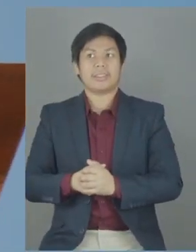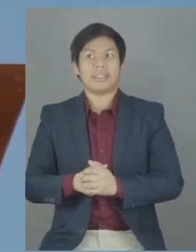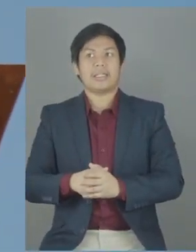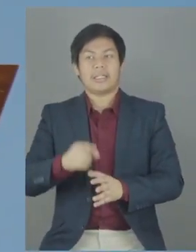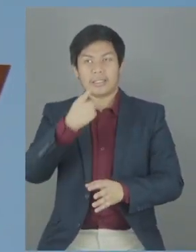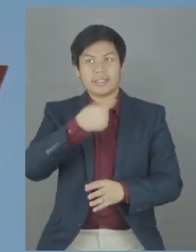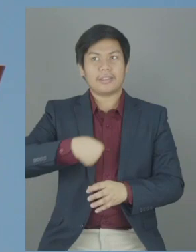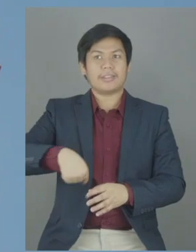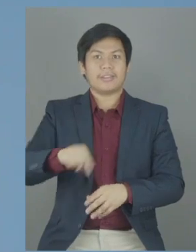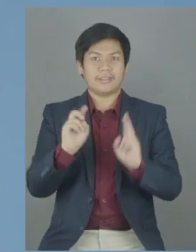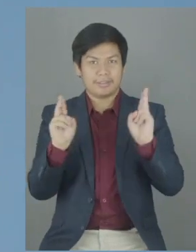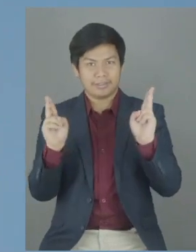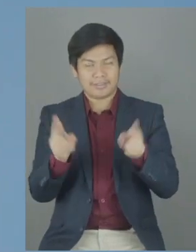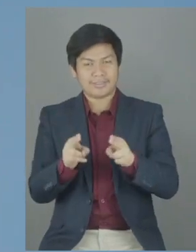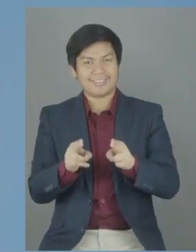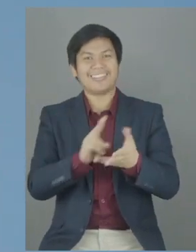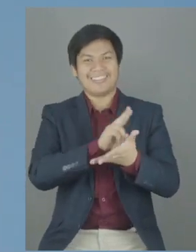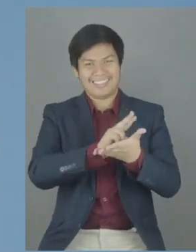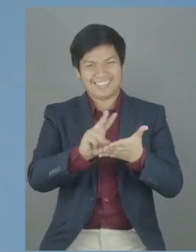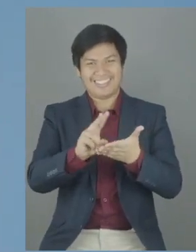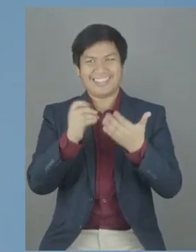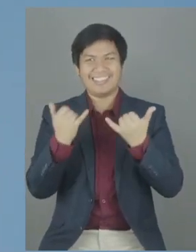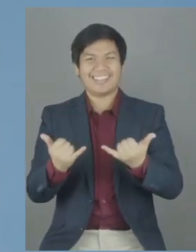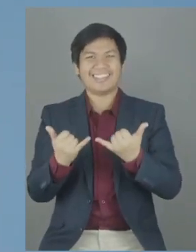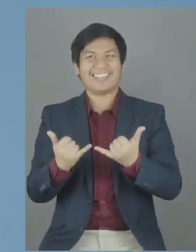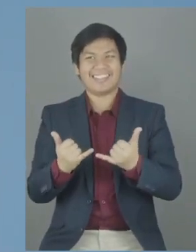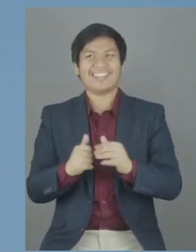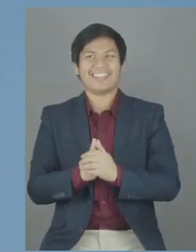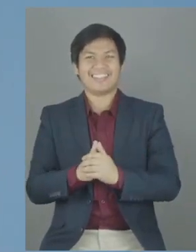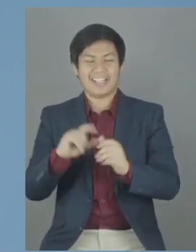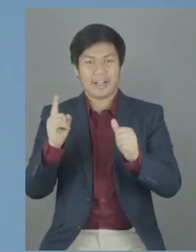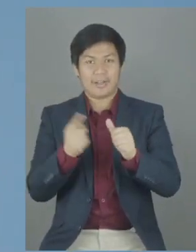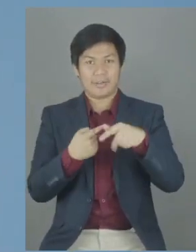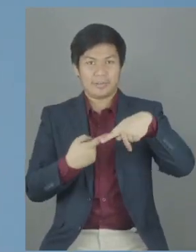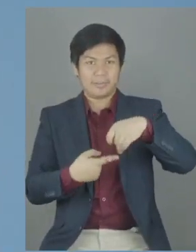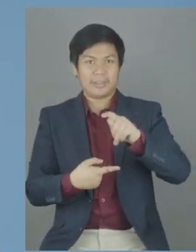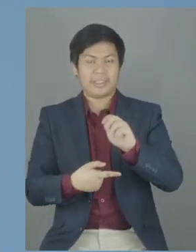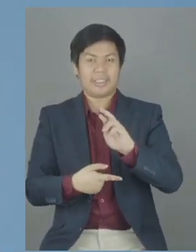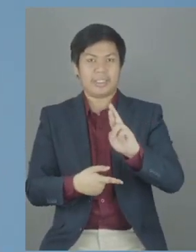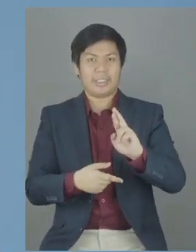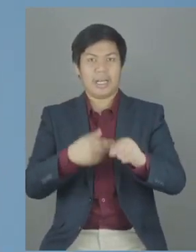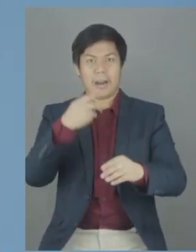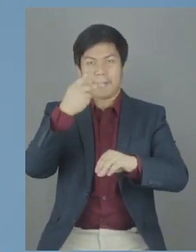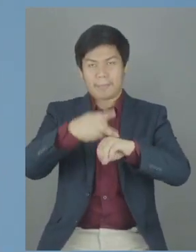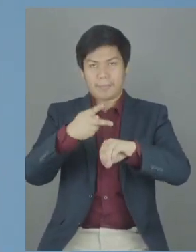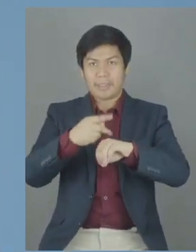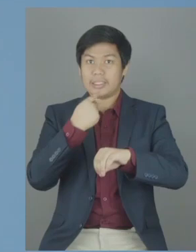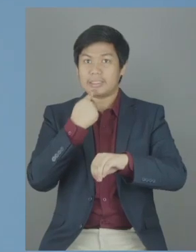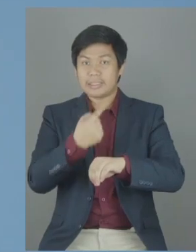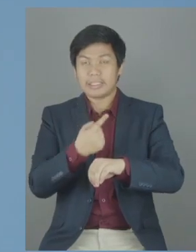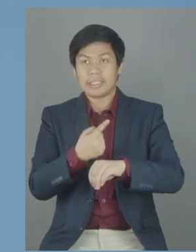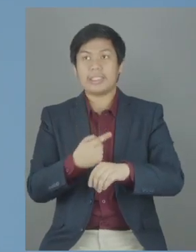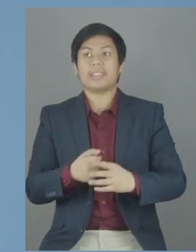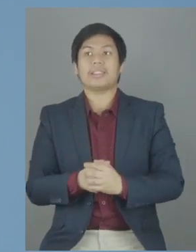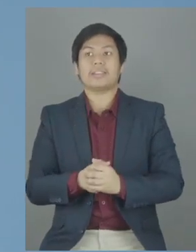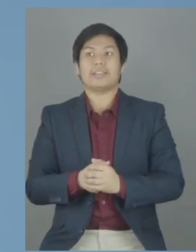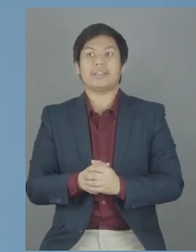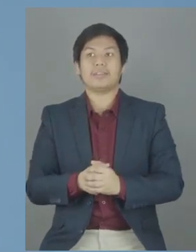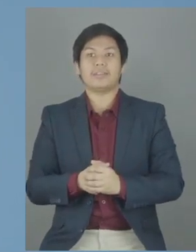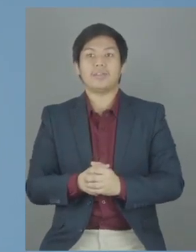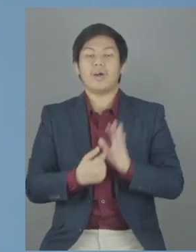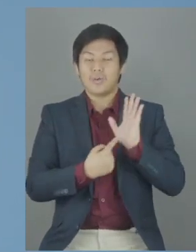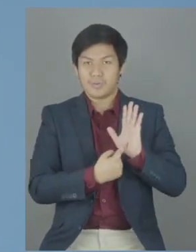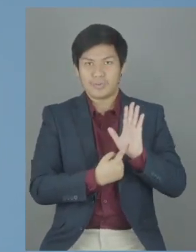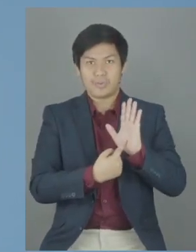our very short scripture reading a while ago, 1 Peter 4 verse 9 says,